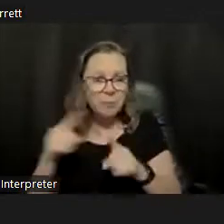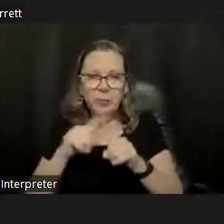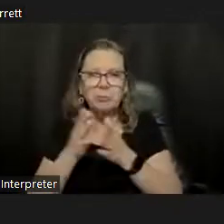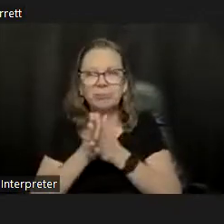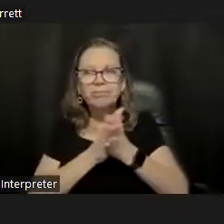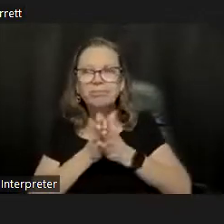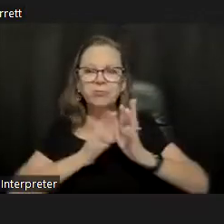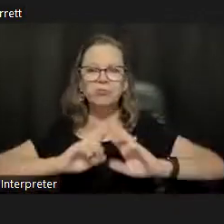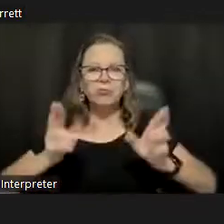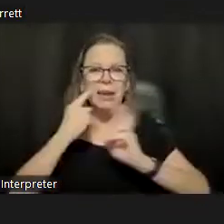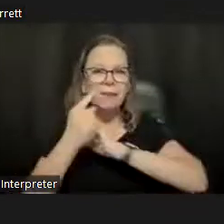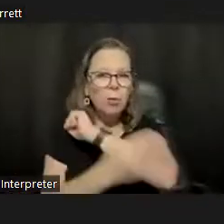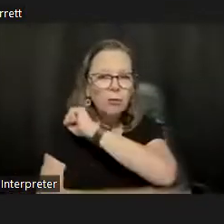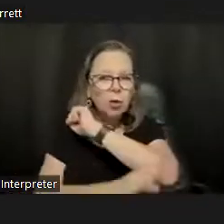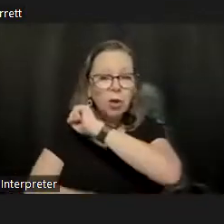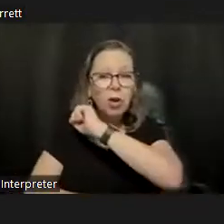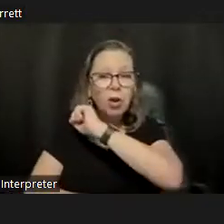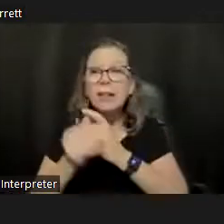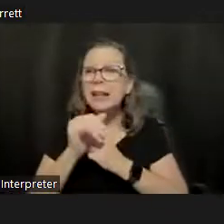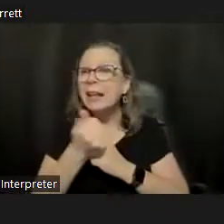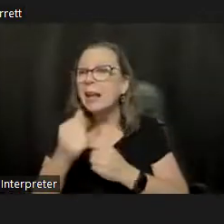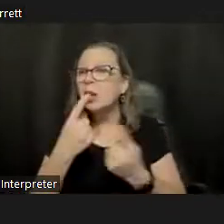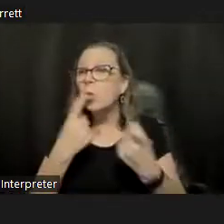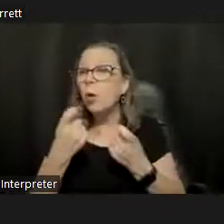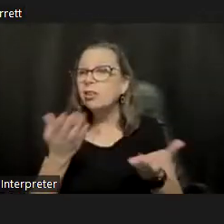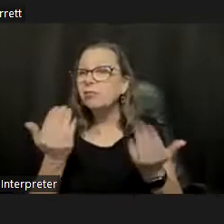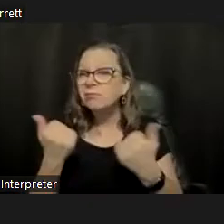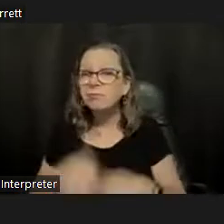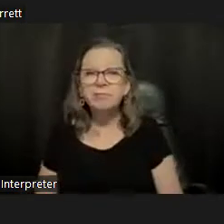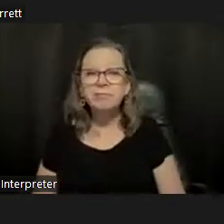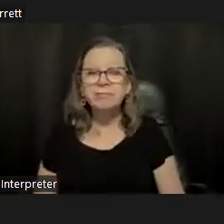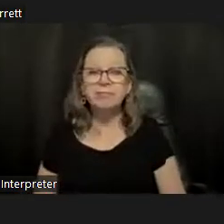fall. And any questions, I'll be glad to take them.